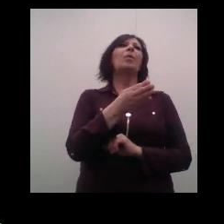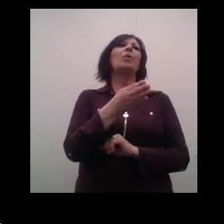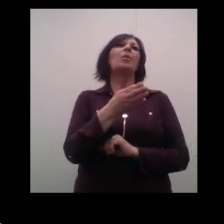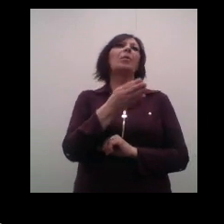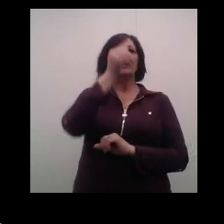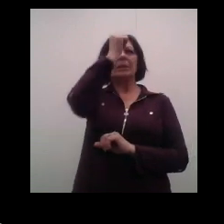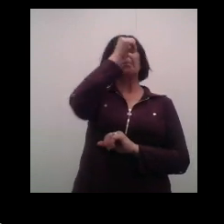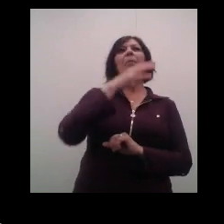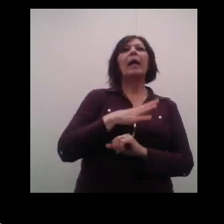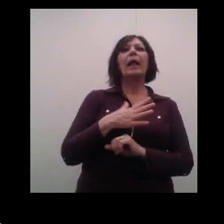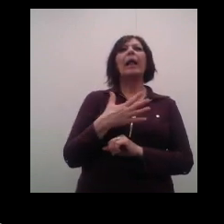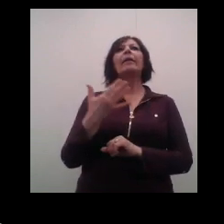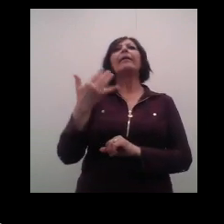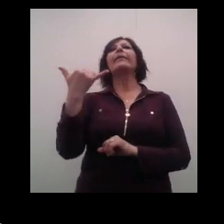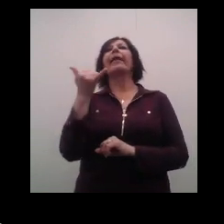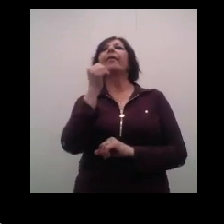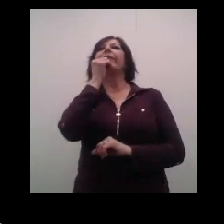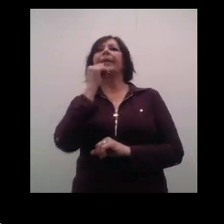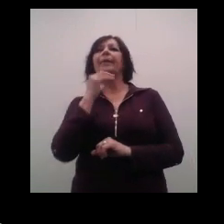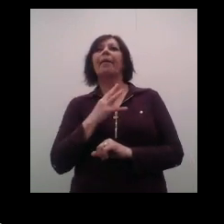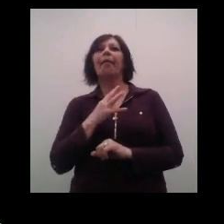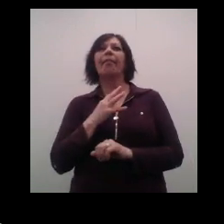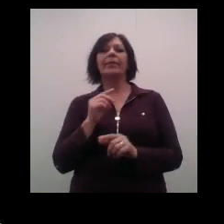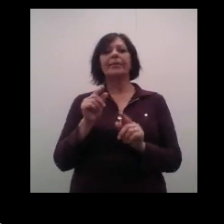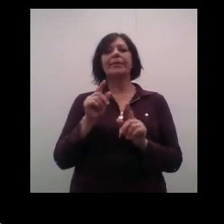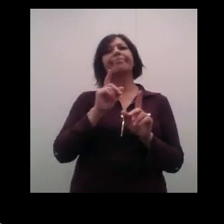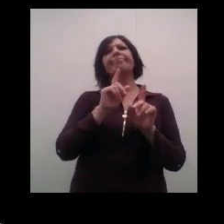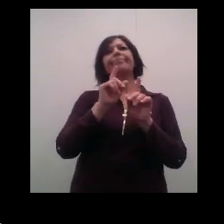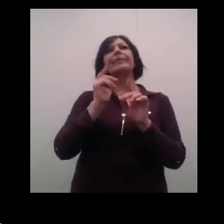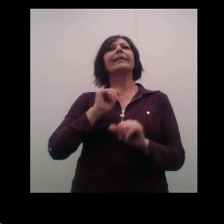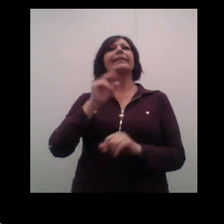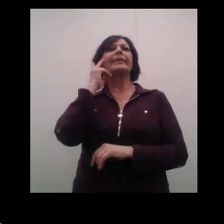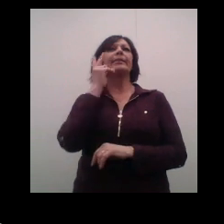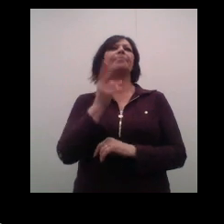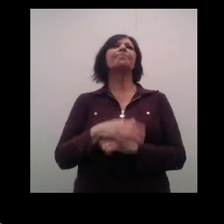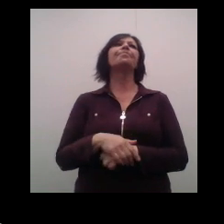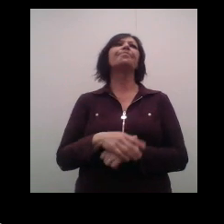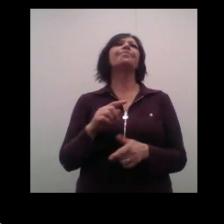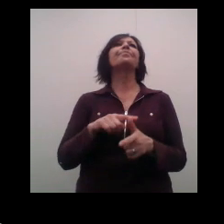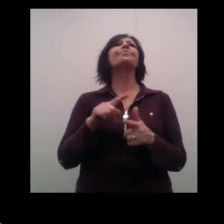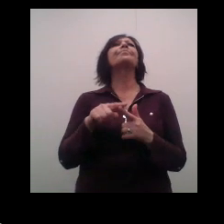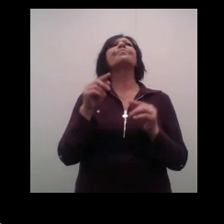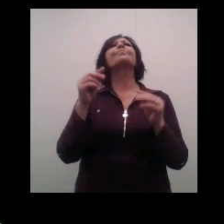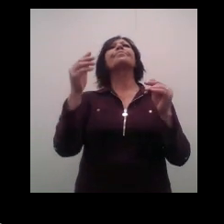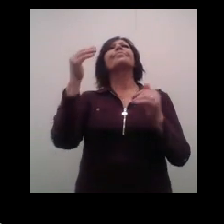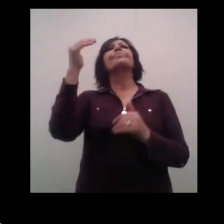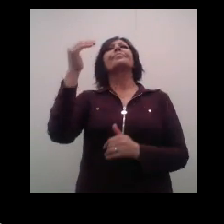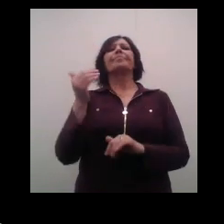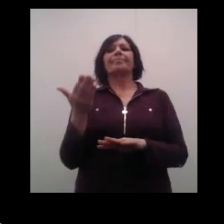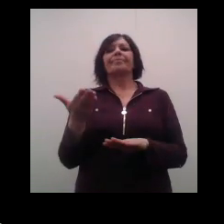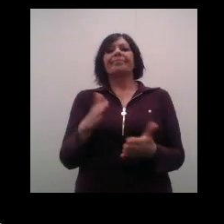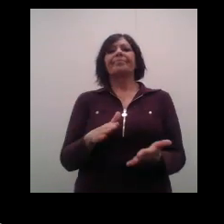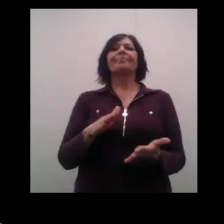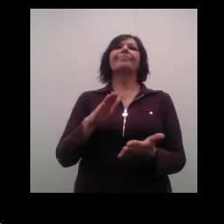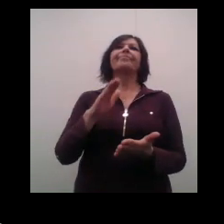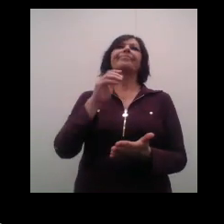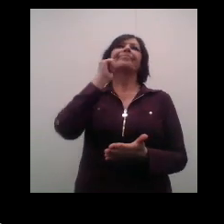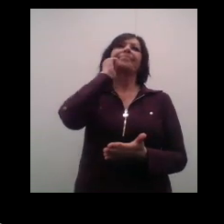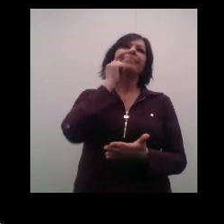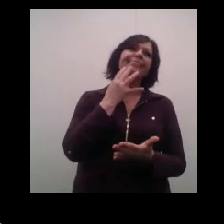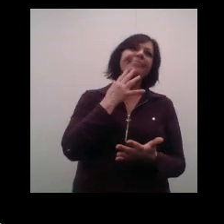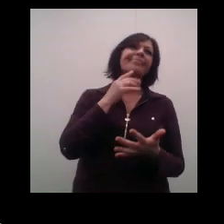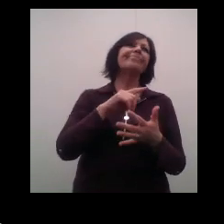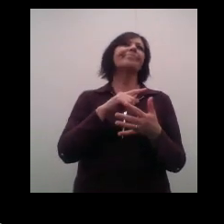to fatalities by age group. And then let's go on to the next chart, mortality, date, race, and